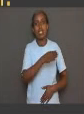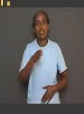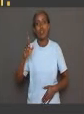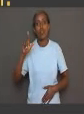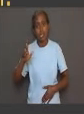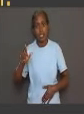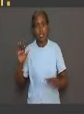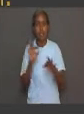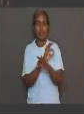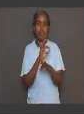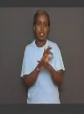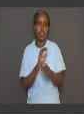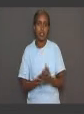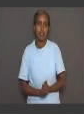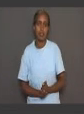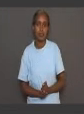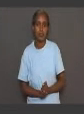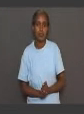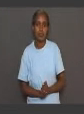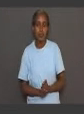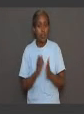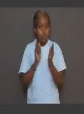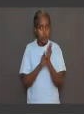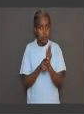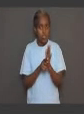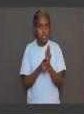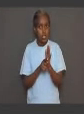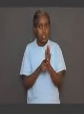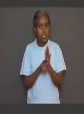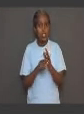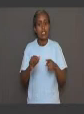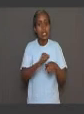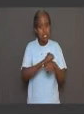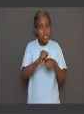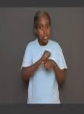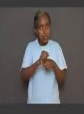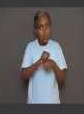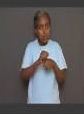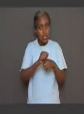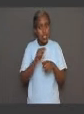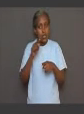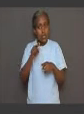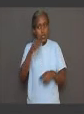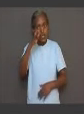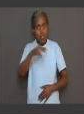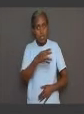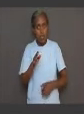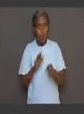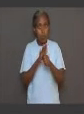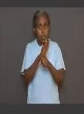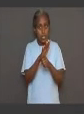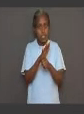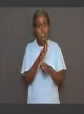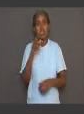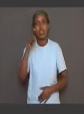linear function. For instance, in the activity you just completed, f